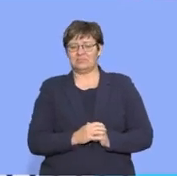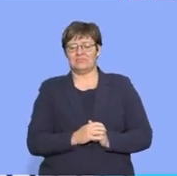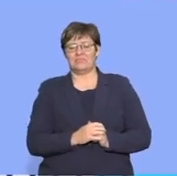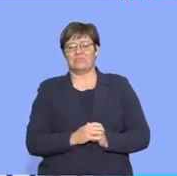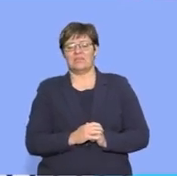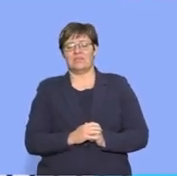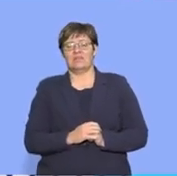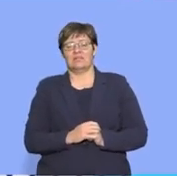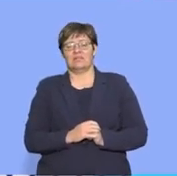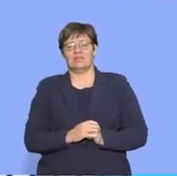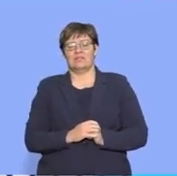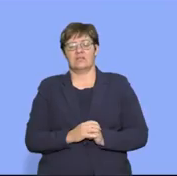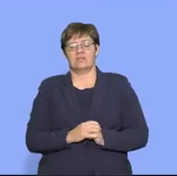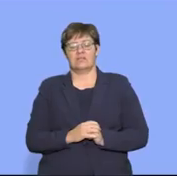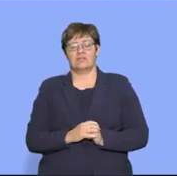to believe.